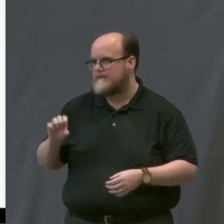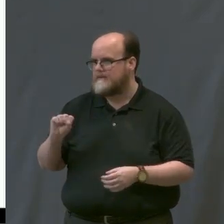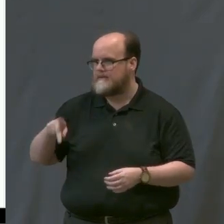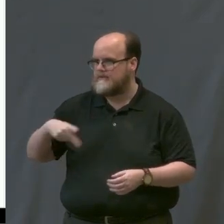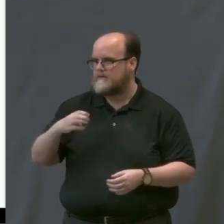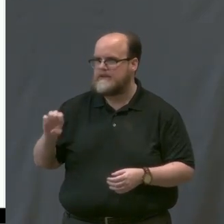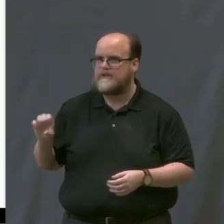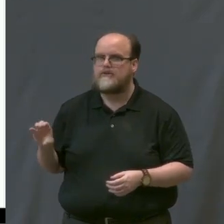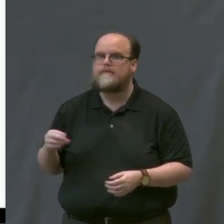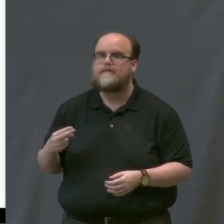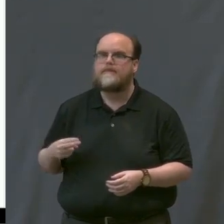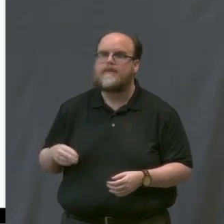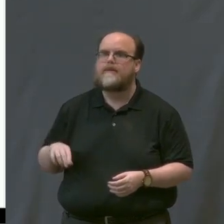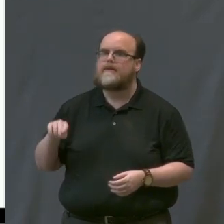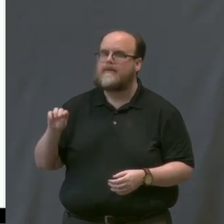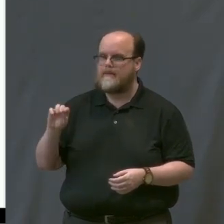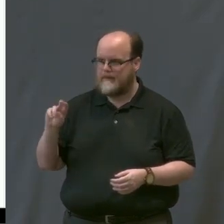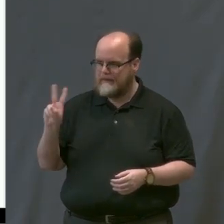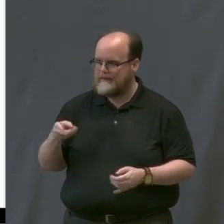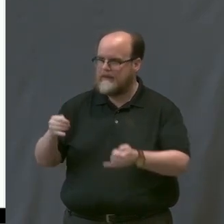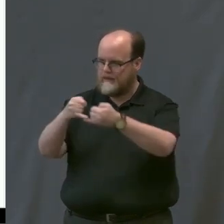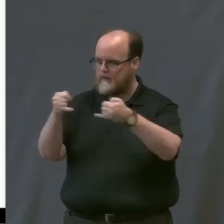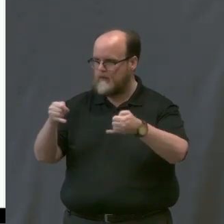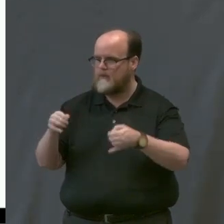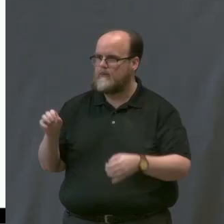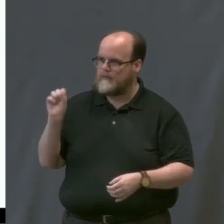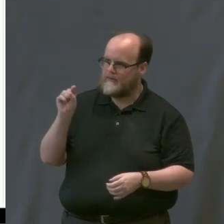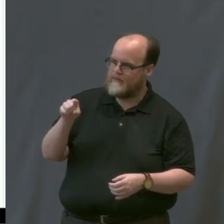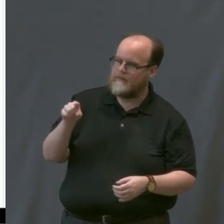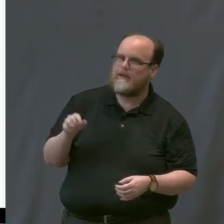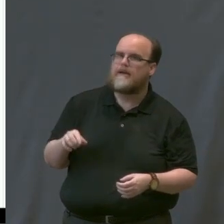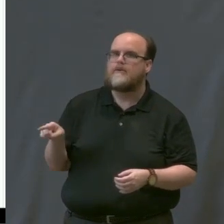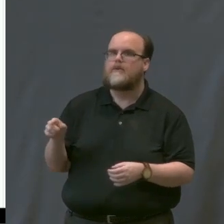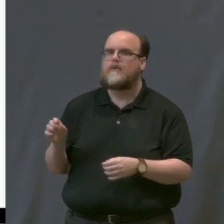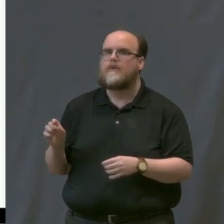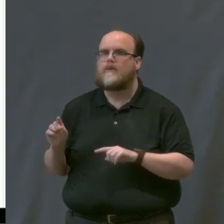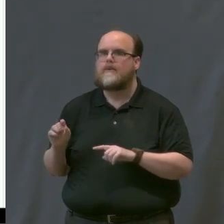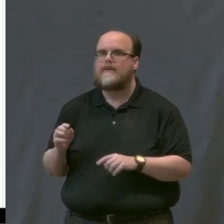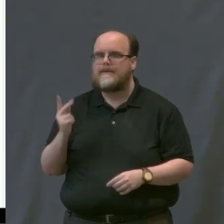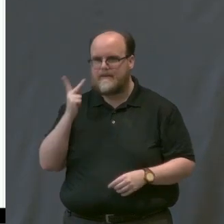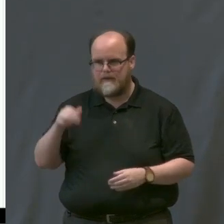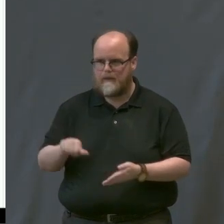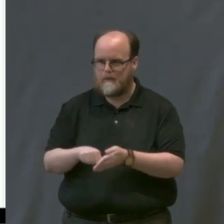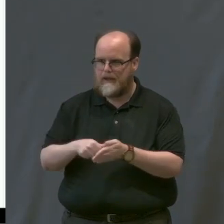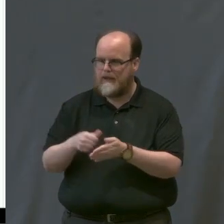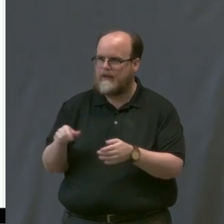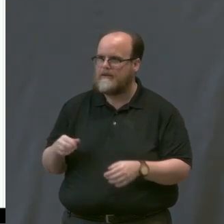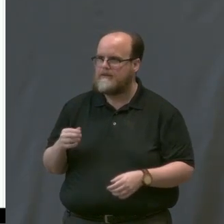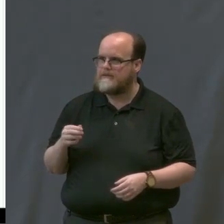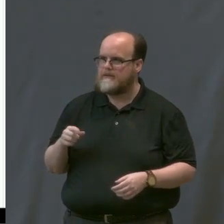the second row, which is the transliteration into English, you will come to a page that looks like